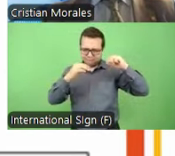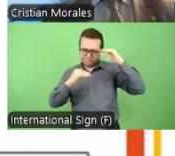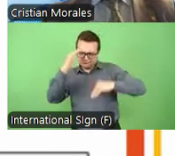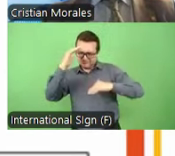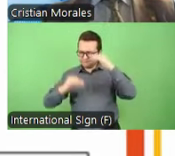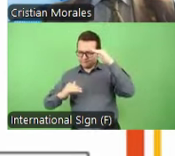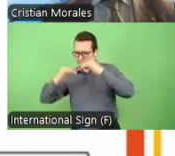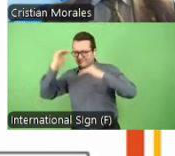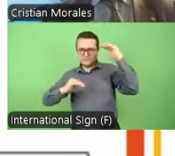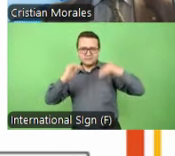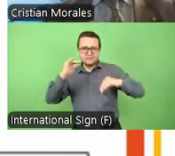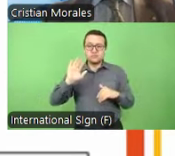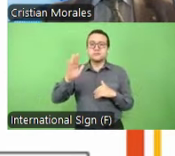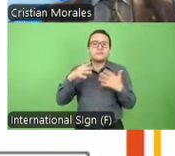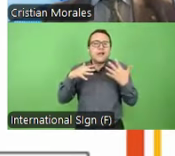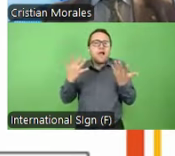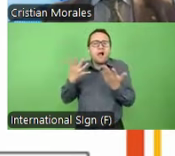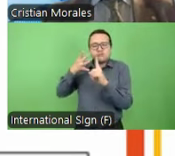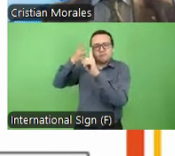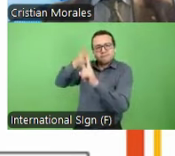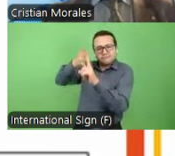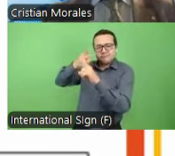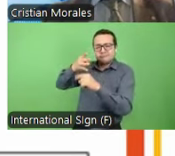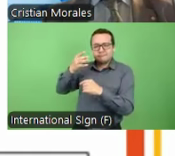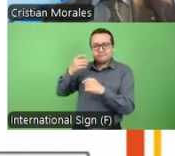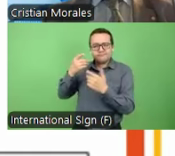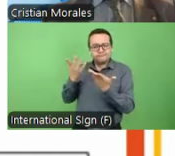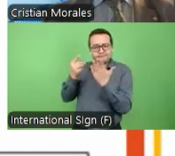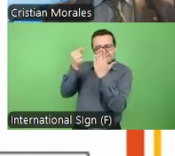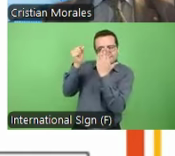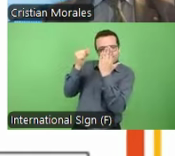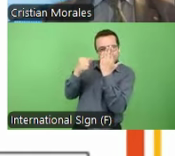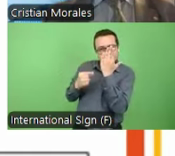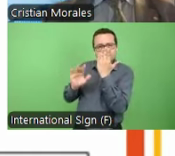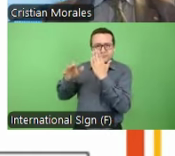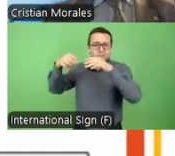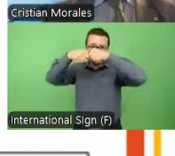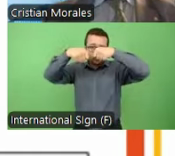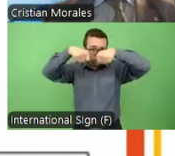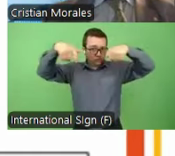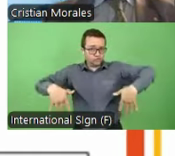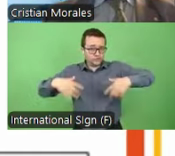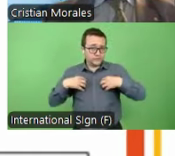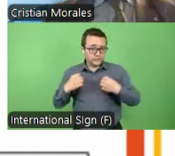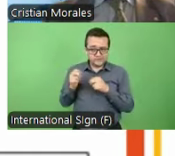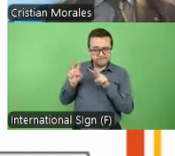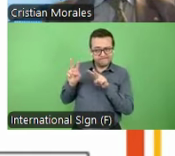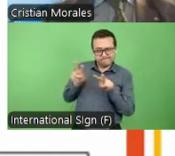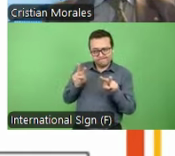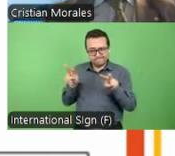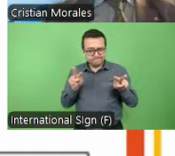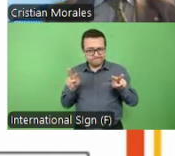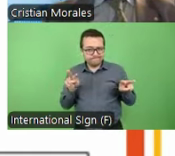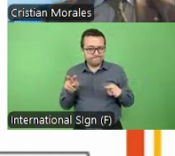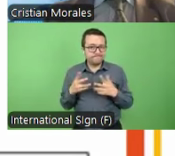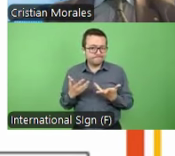of the servicios performance de of los sistemas de services salud of the health systems. que incluso se And which relaciona, even hay is una fuerte related. correlación Here